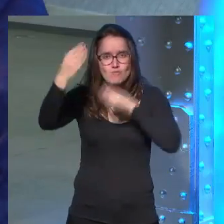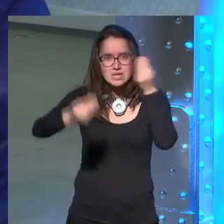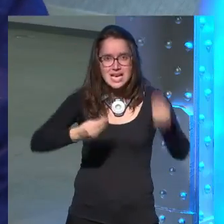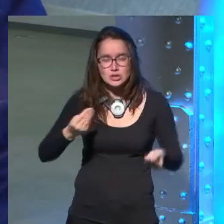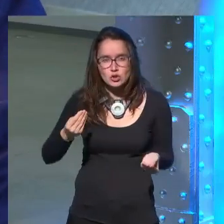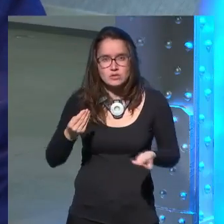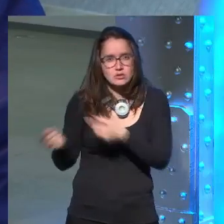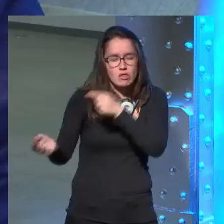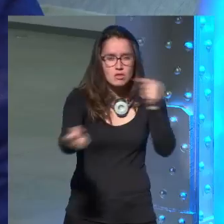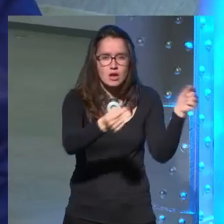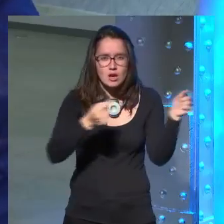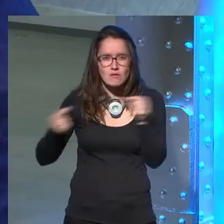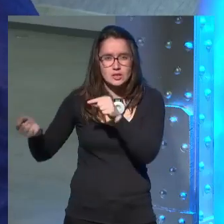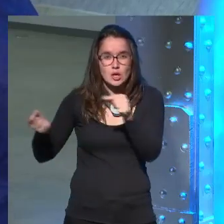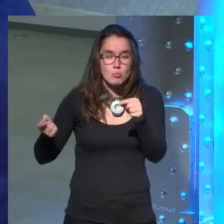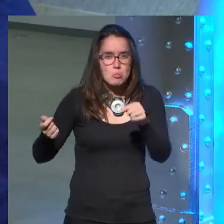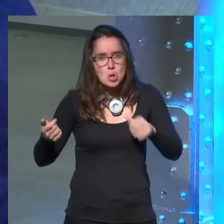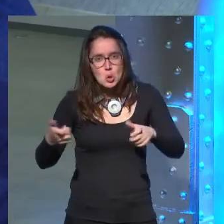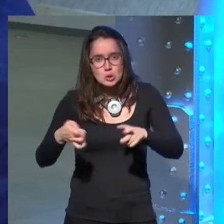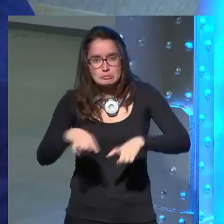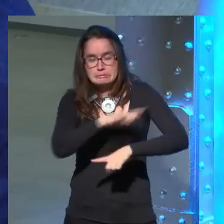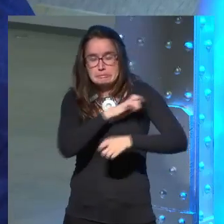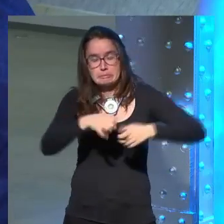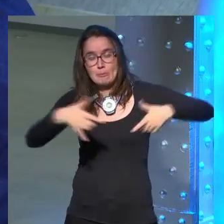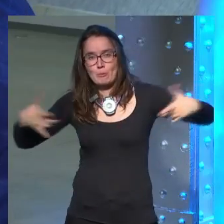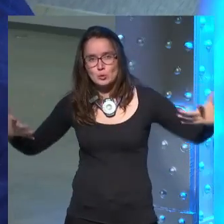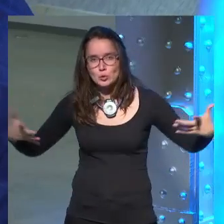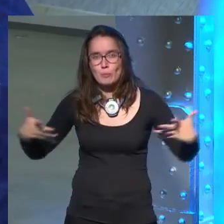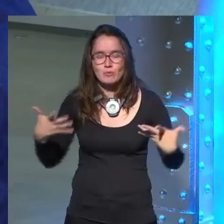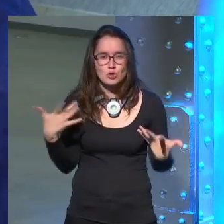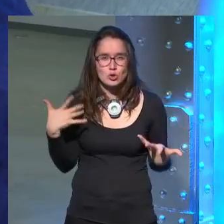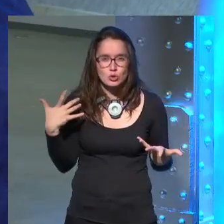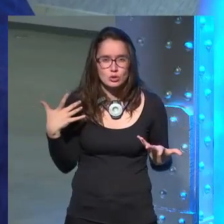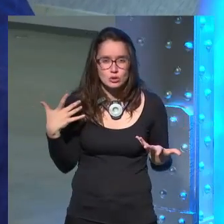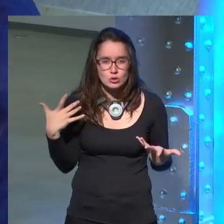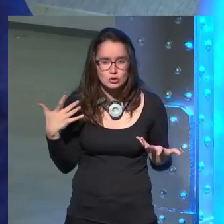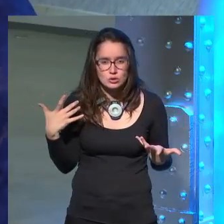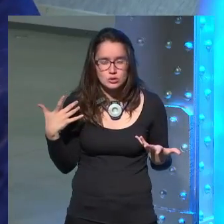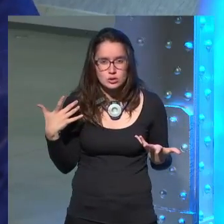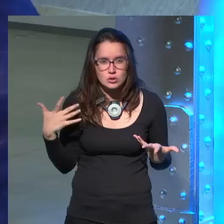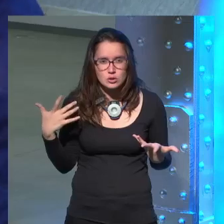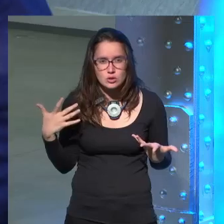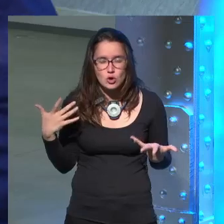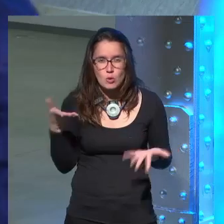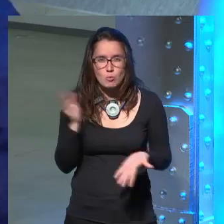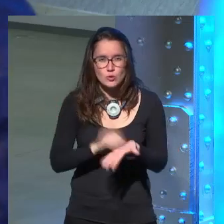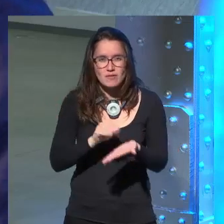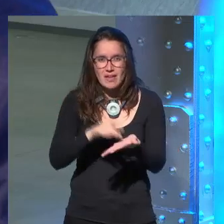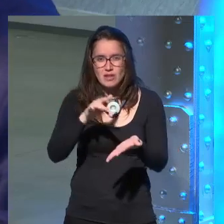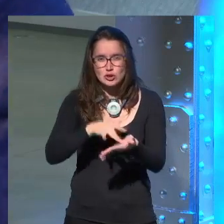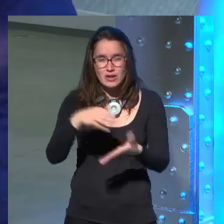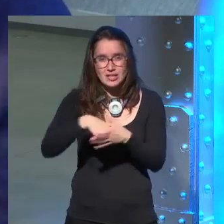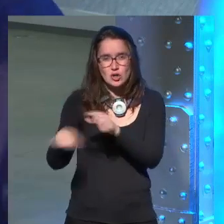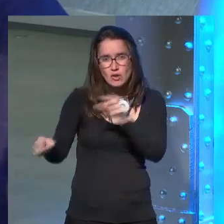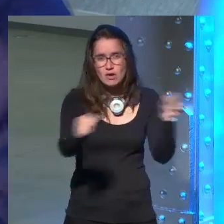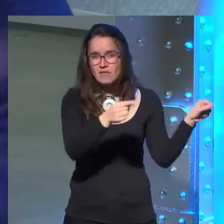got too polarized. And I think that this is, what often happens in these debates. You need to